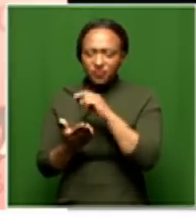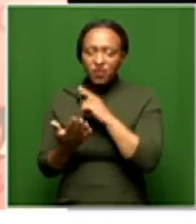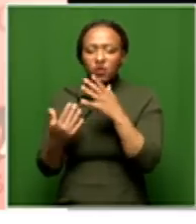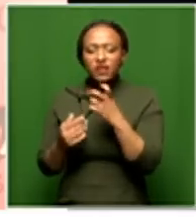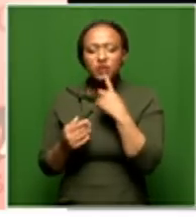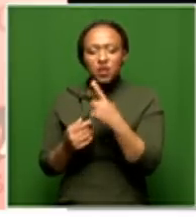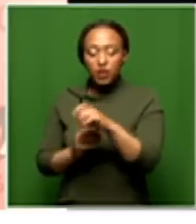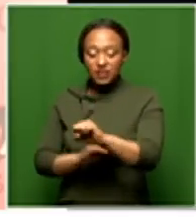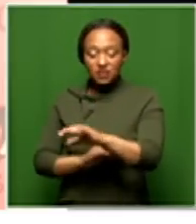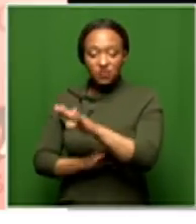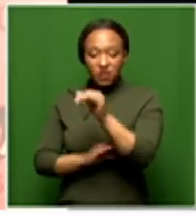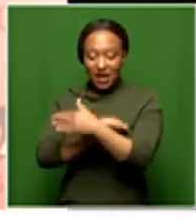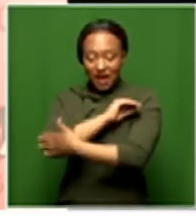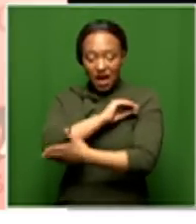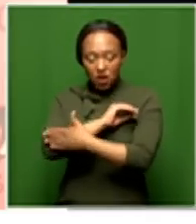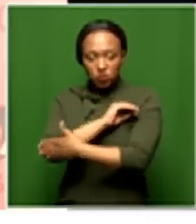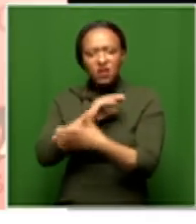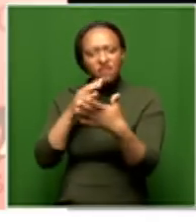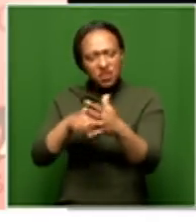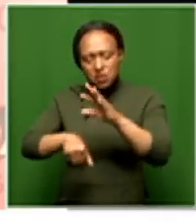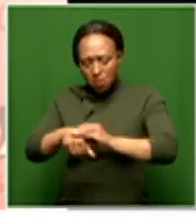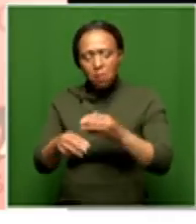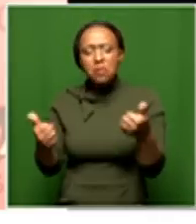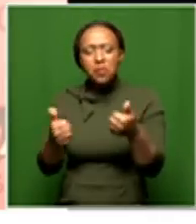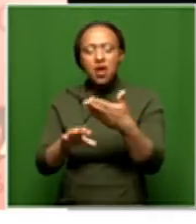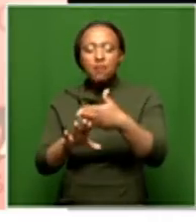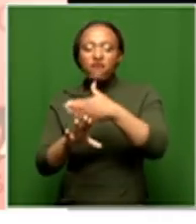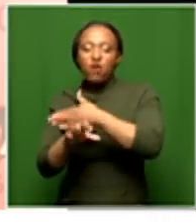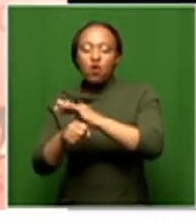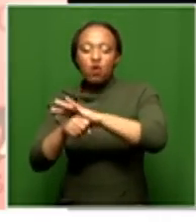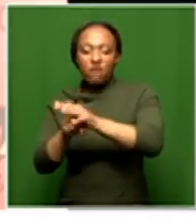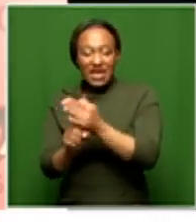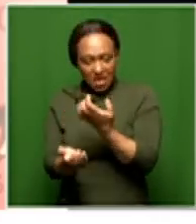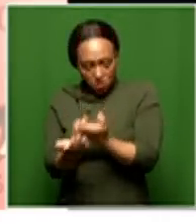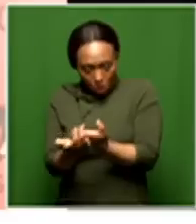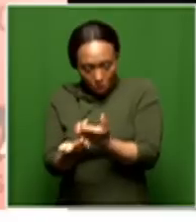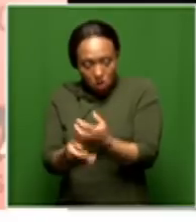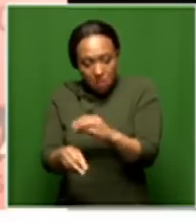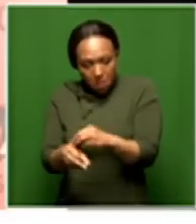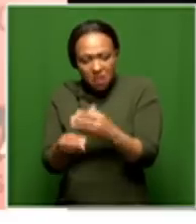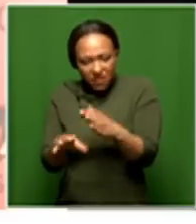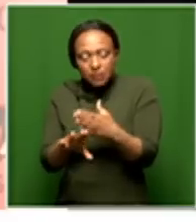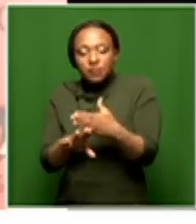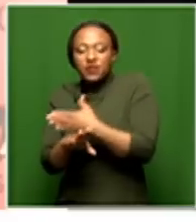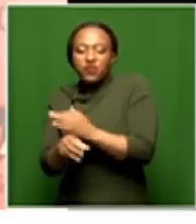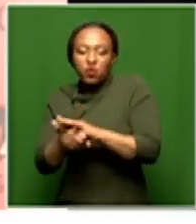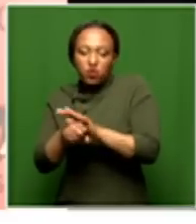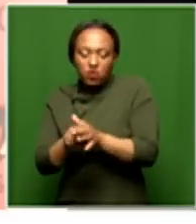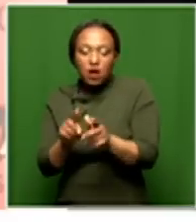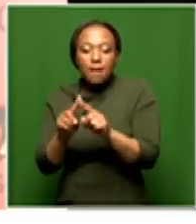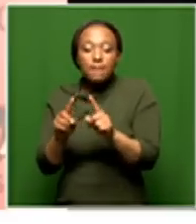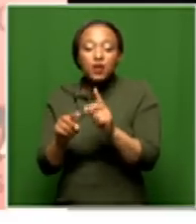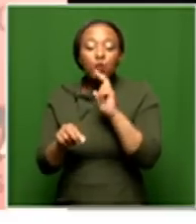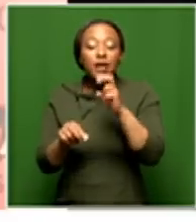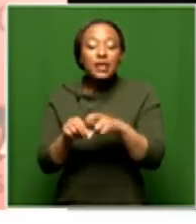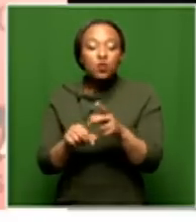that our country has been in crisis before the COVID-19 crisis, that is economic crisis. And we think that we need a model that